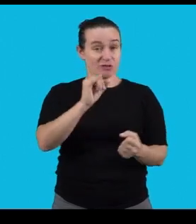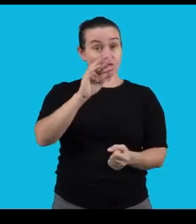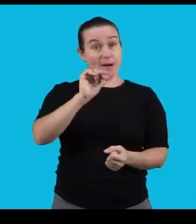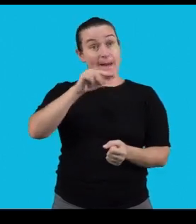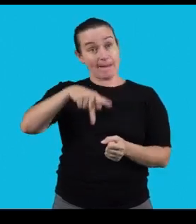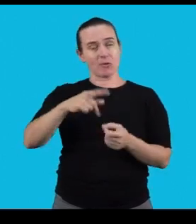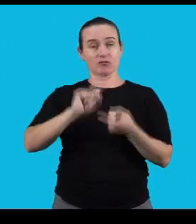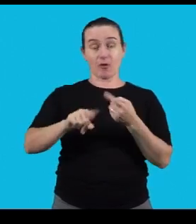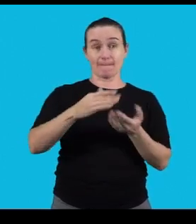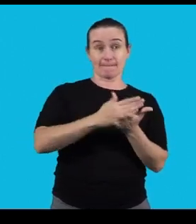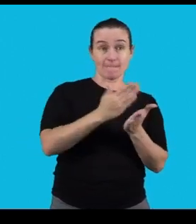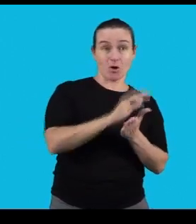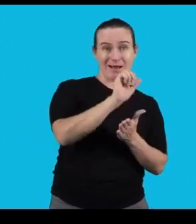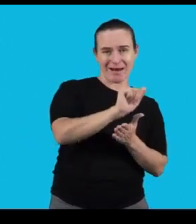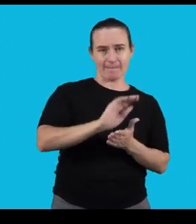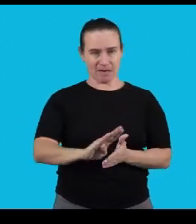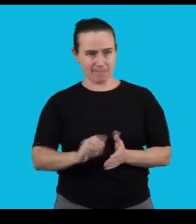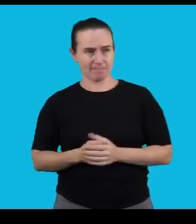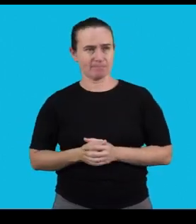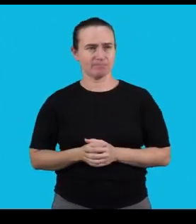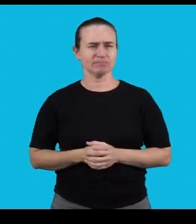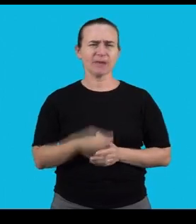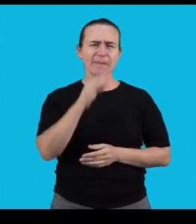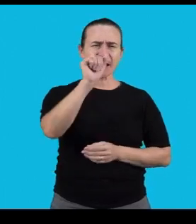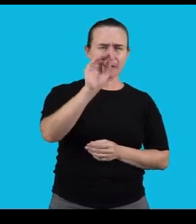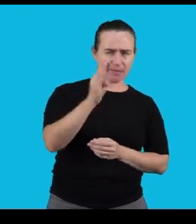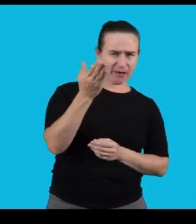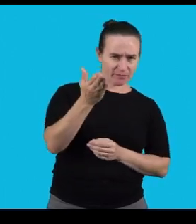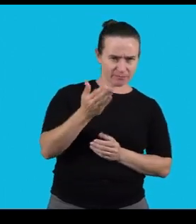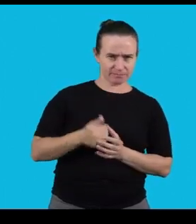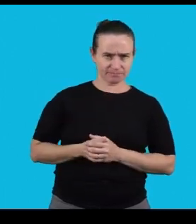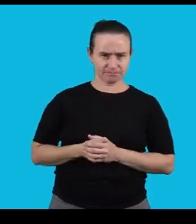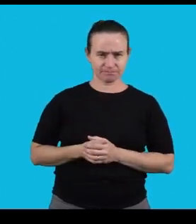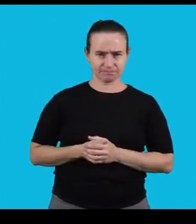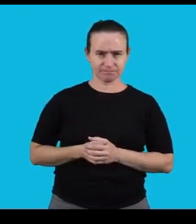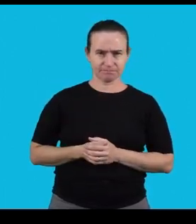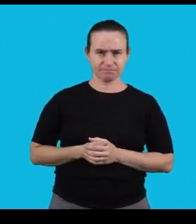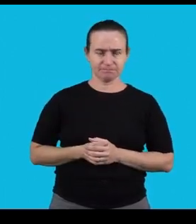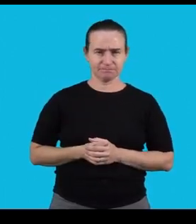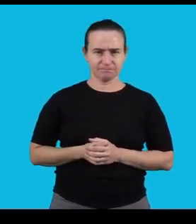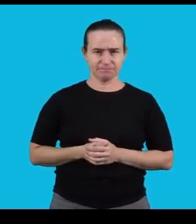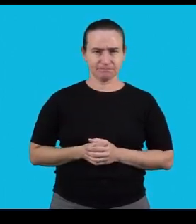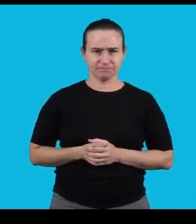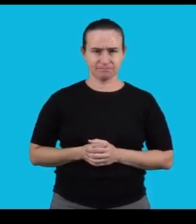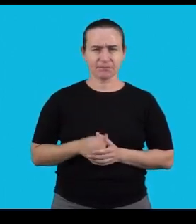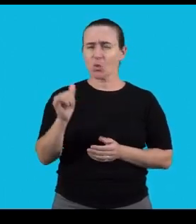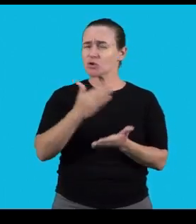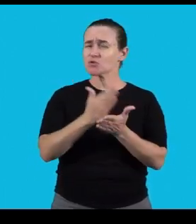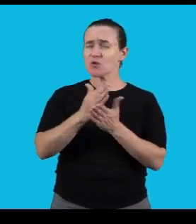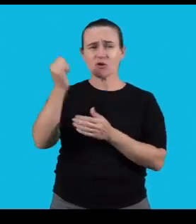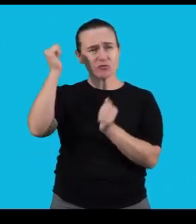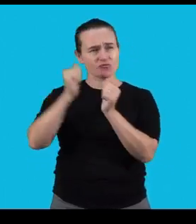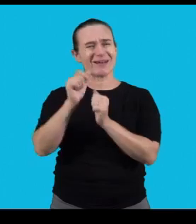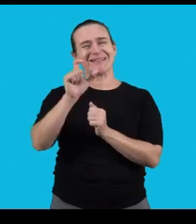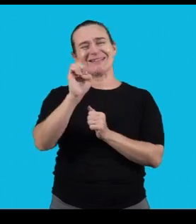receives impulses from part A and B. Okay, so you look at part A and part B. Which part